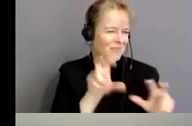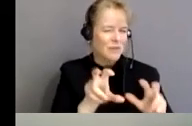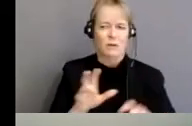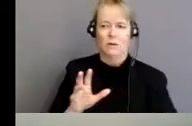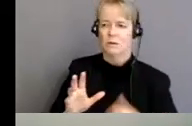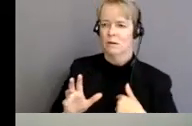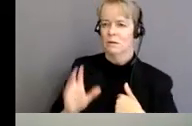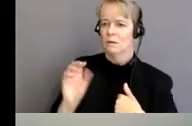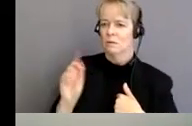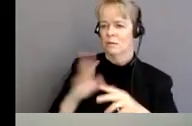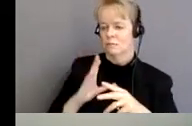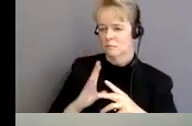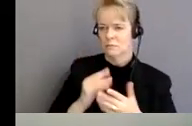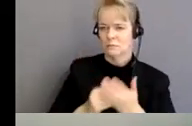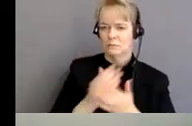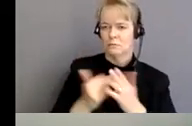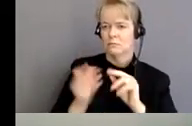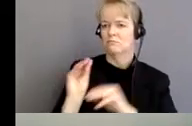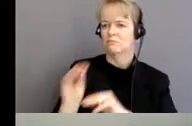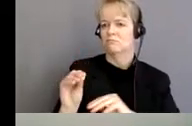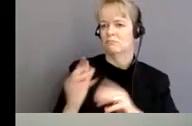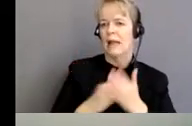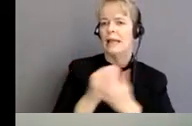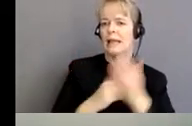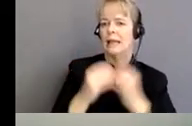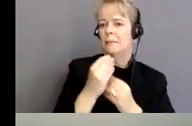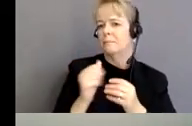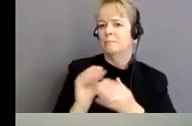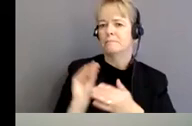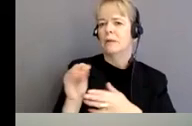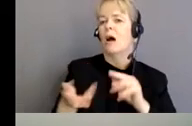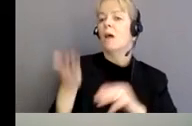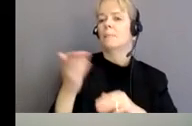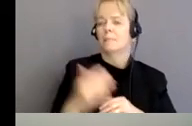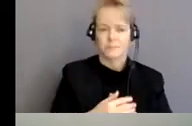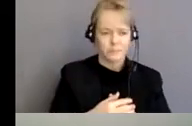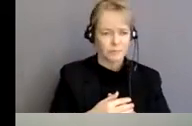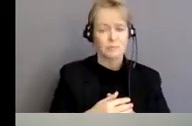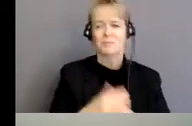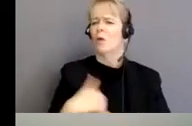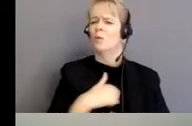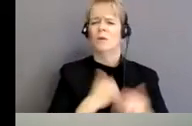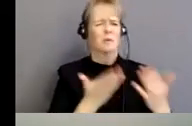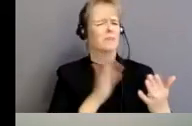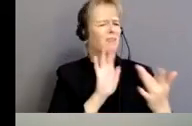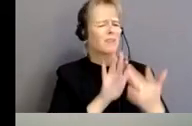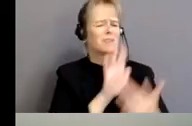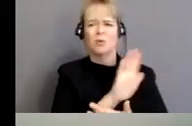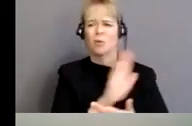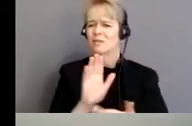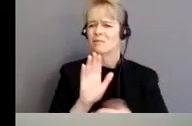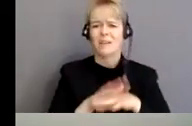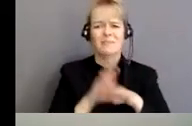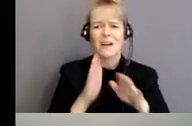We recommend you contact the Canada Revenue Agency or your accountant or your investment advisor and find out if a